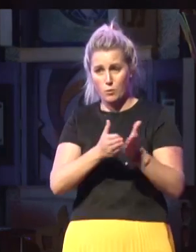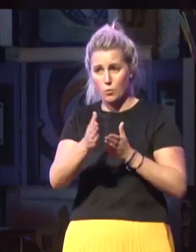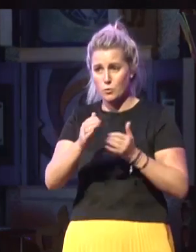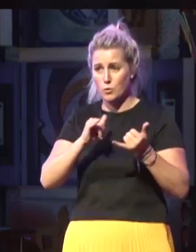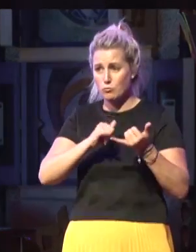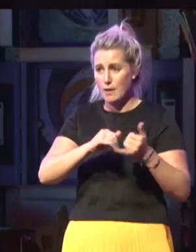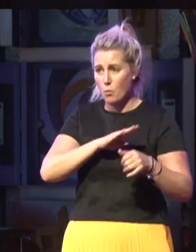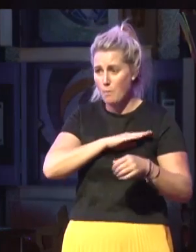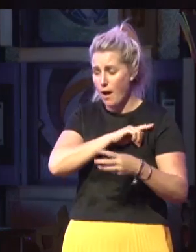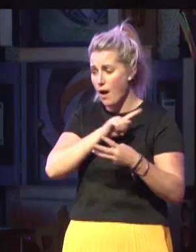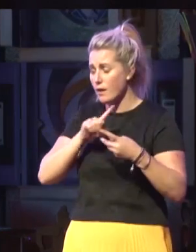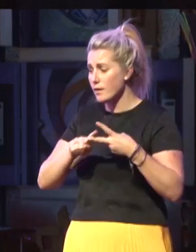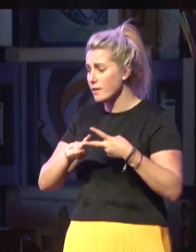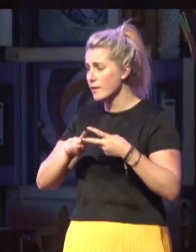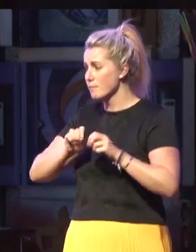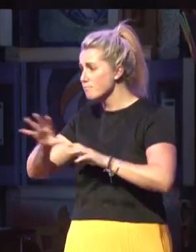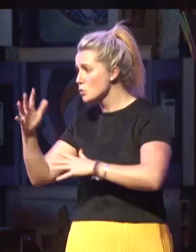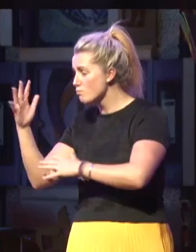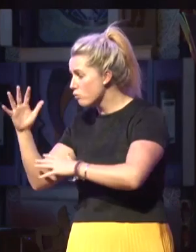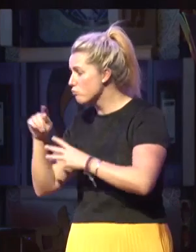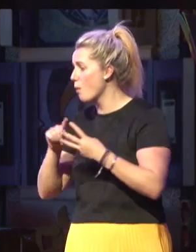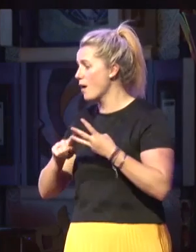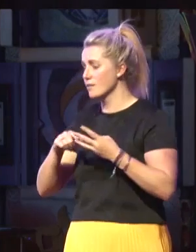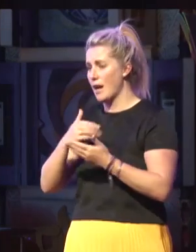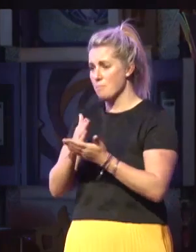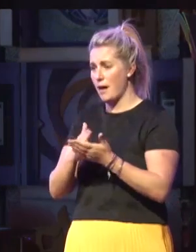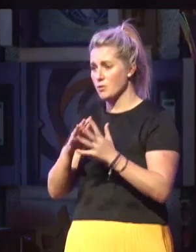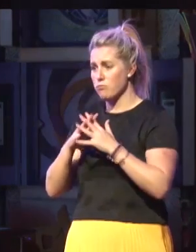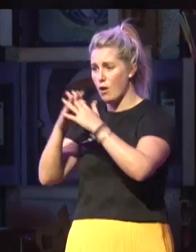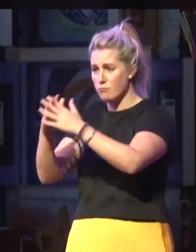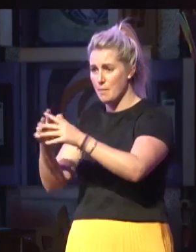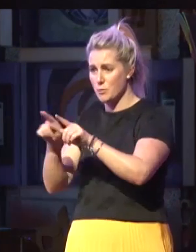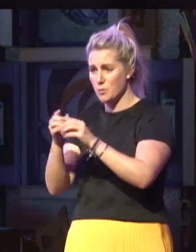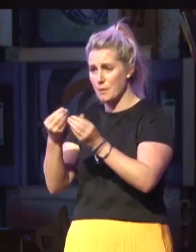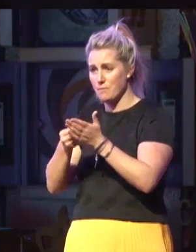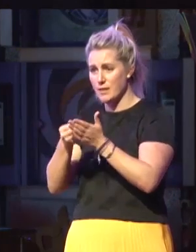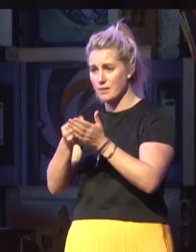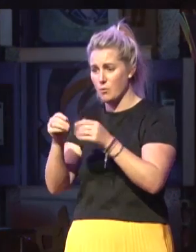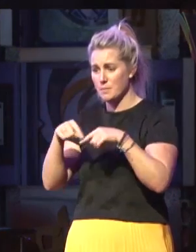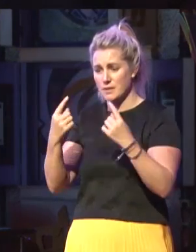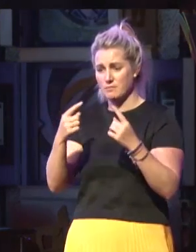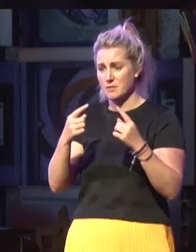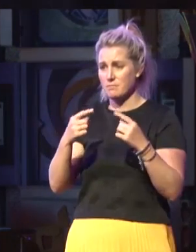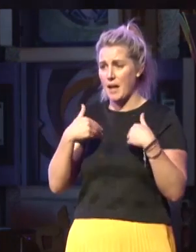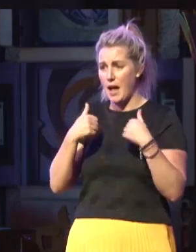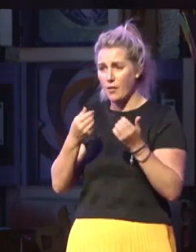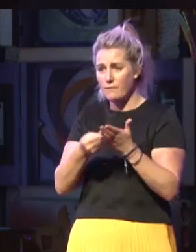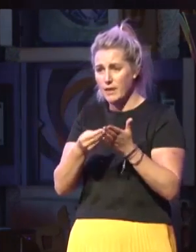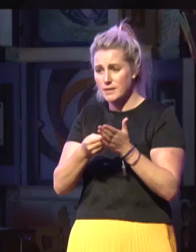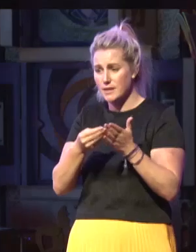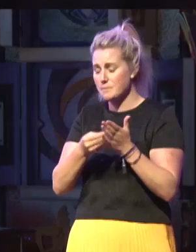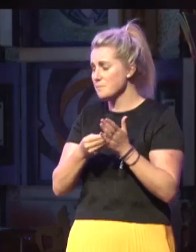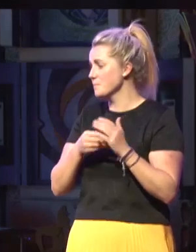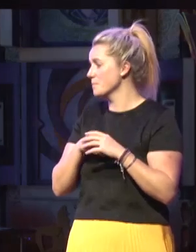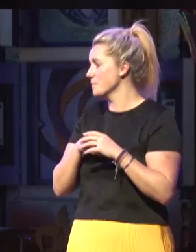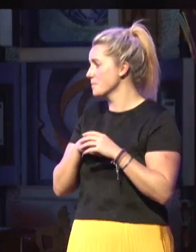Park, we've deployed into Porirua and parts of Wairarapa with some funding from Te Puna Kokiri, the Kahau Fund. I want to